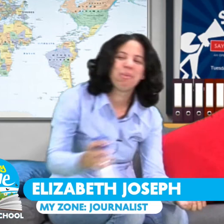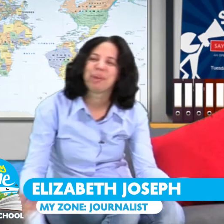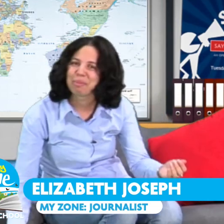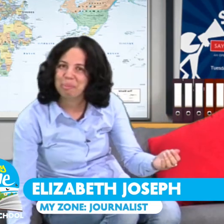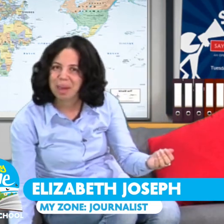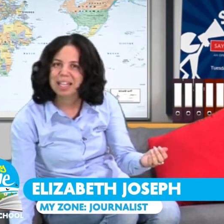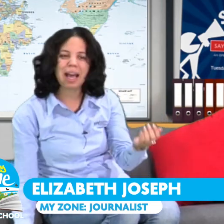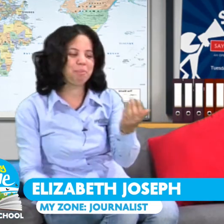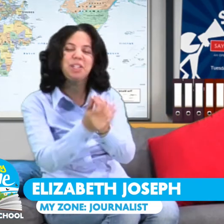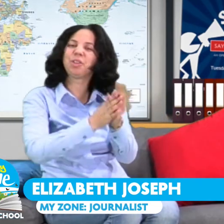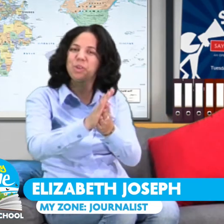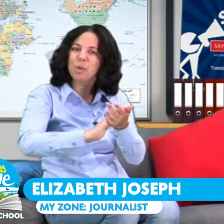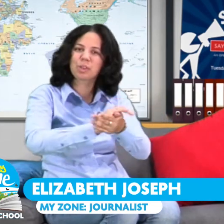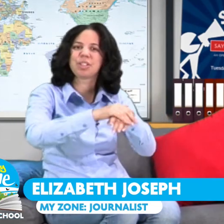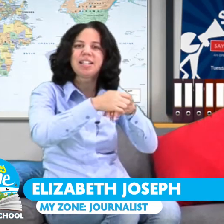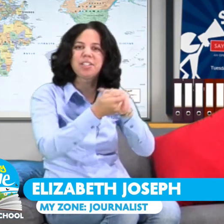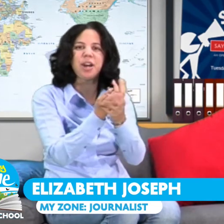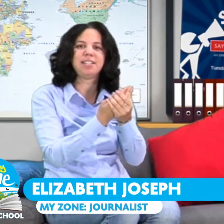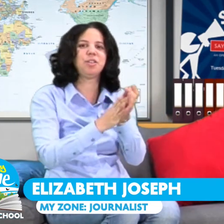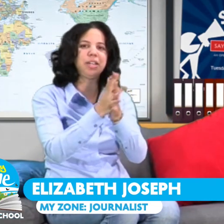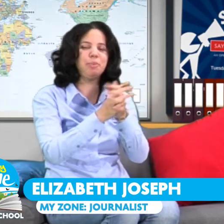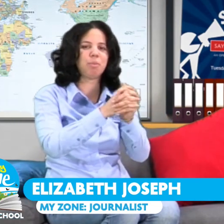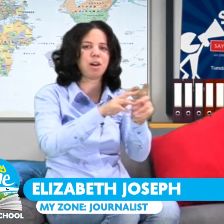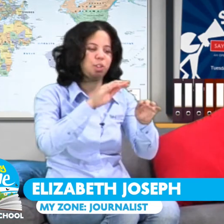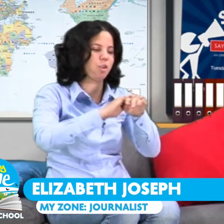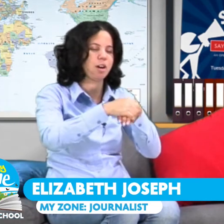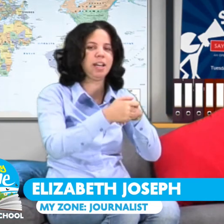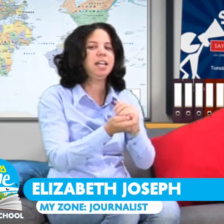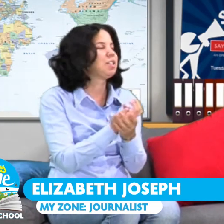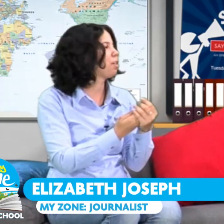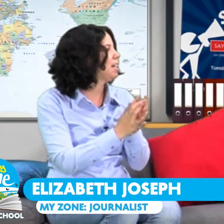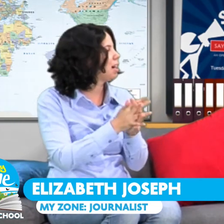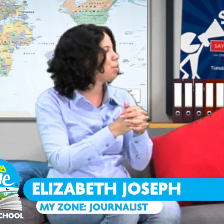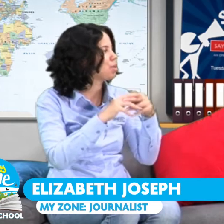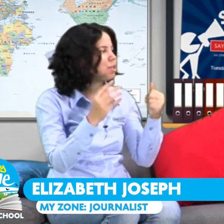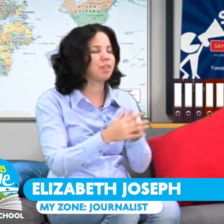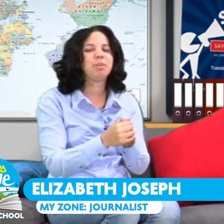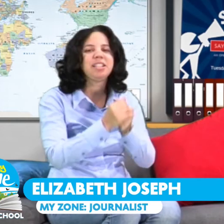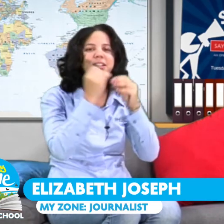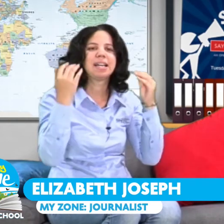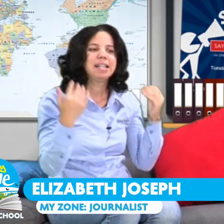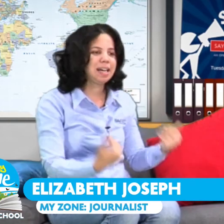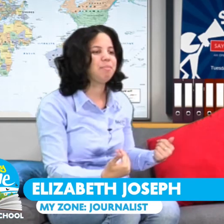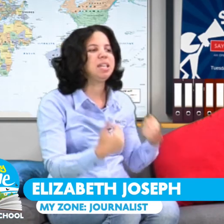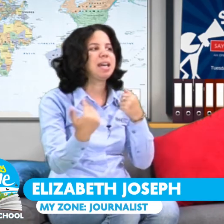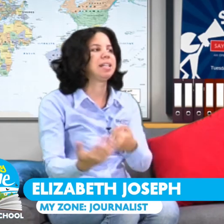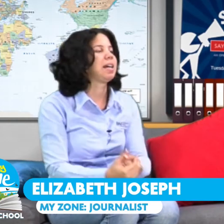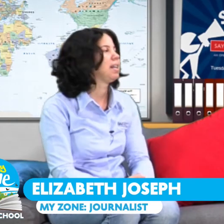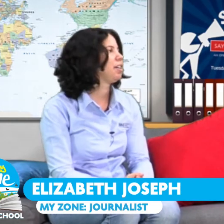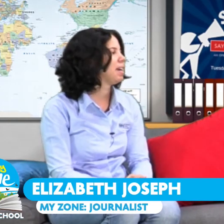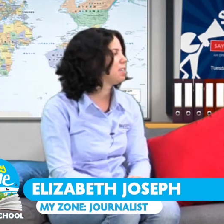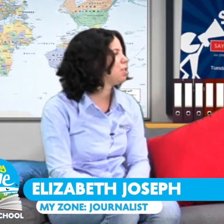gloves. People are prepared. Make sure that you also sanitize your hands and you keep your mask on. So right now, Mr. Oswald, please just tell me